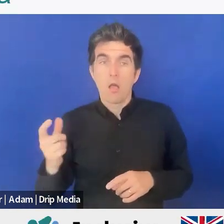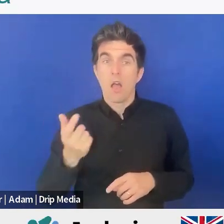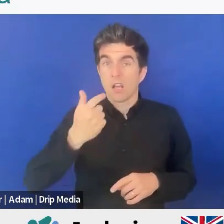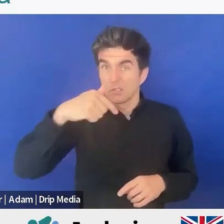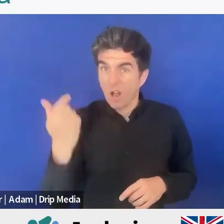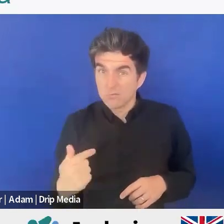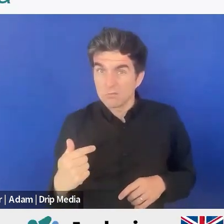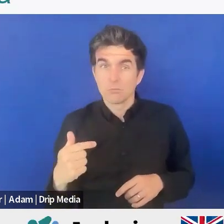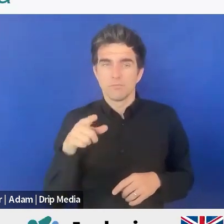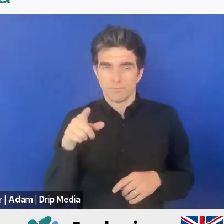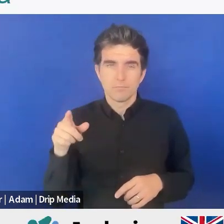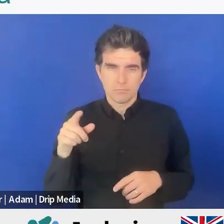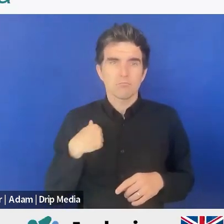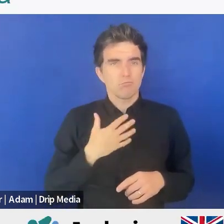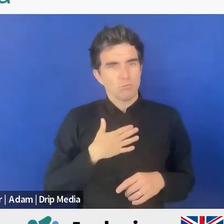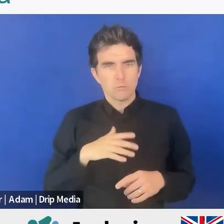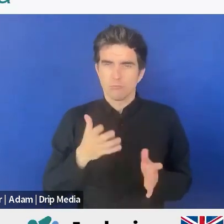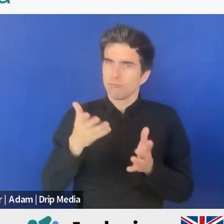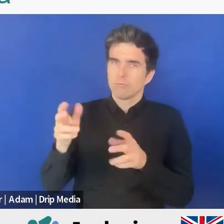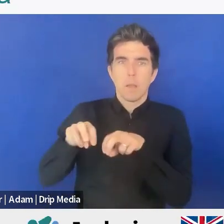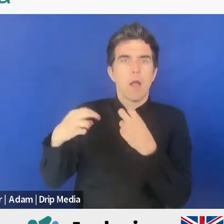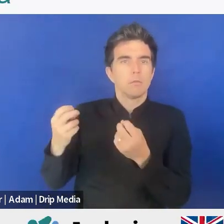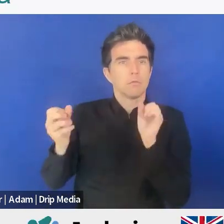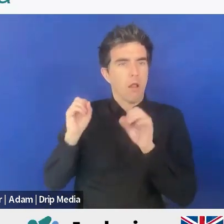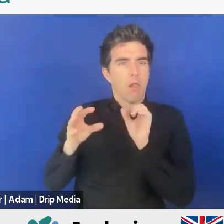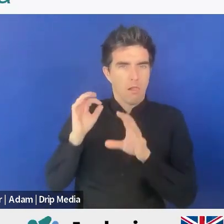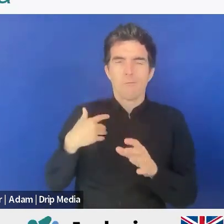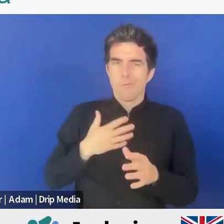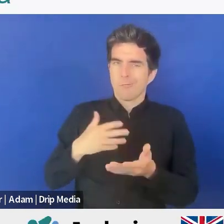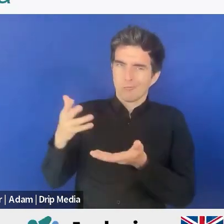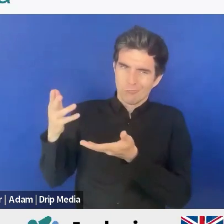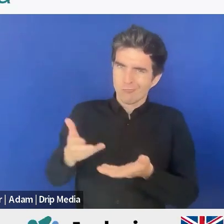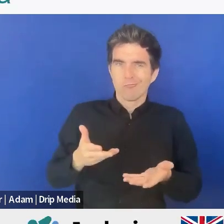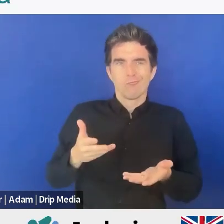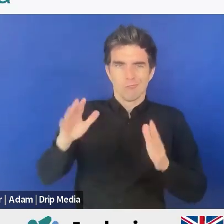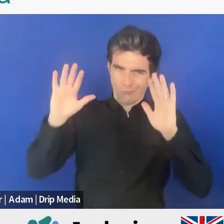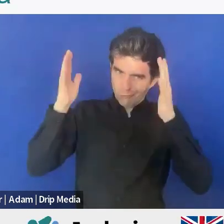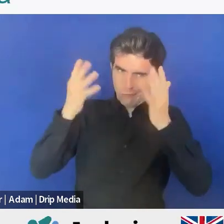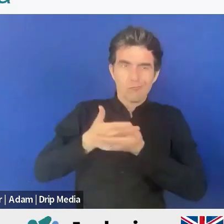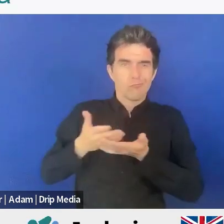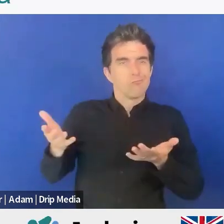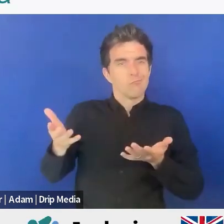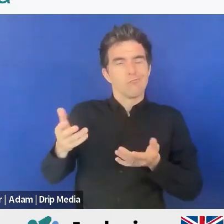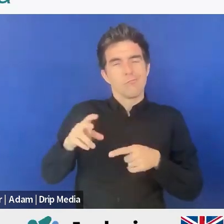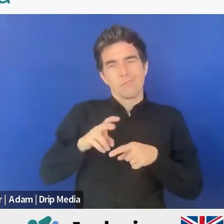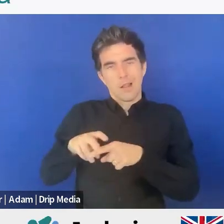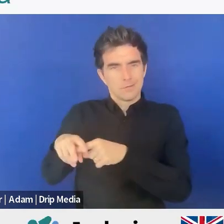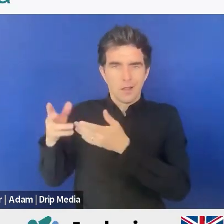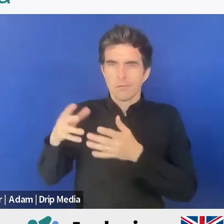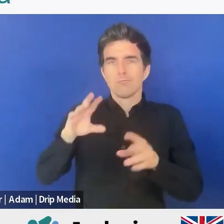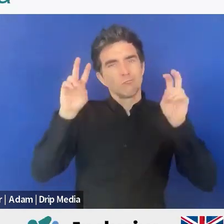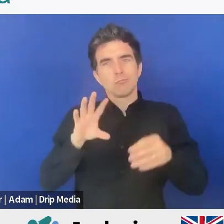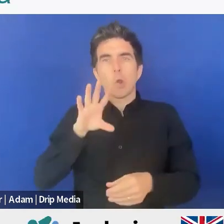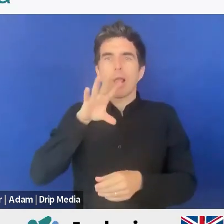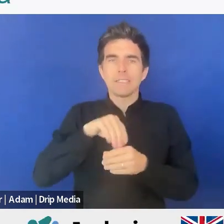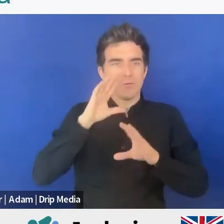for today's webinar to share their experiences and insight on inclusive education in Nepal, where Inclusive Futures project has